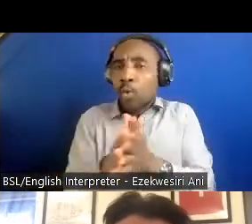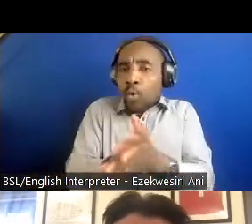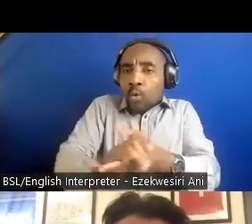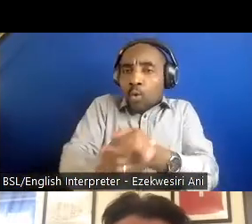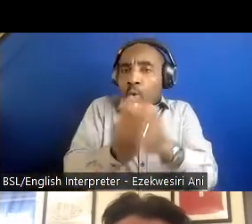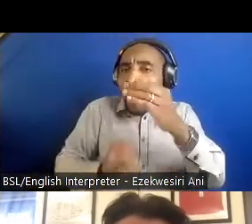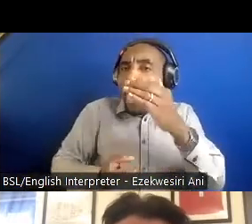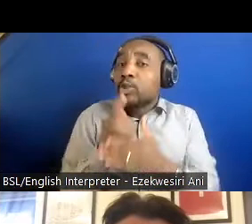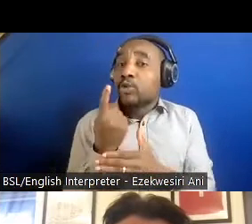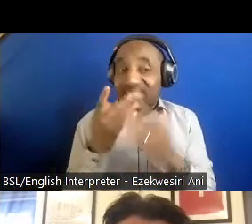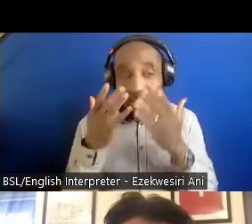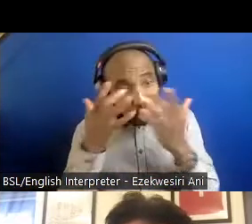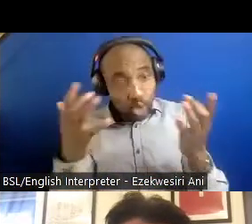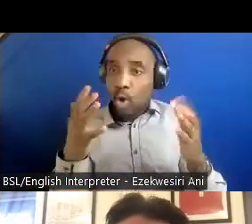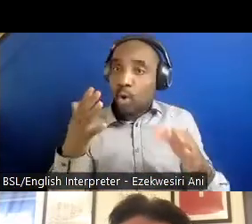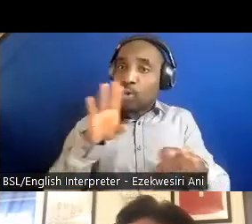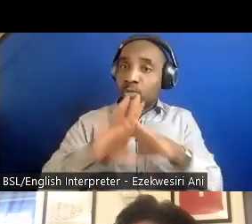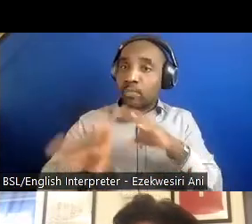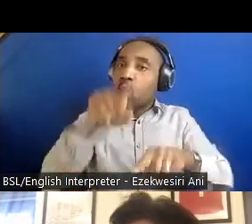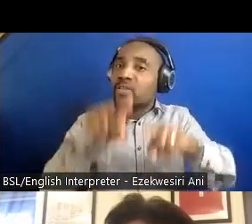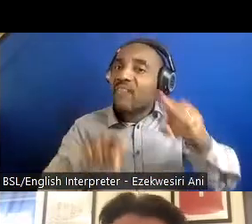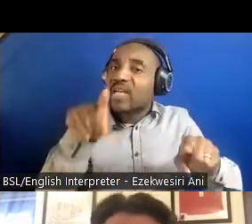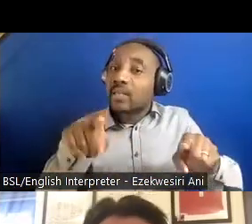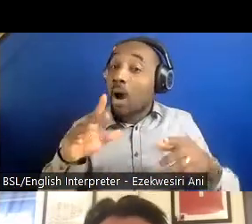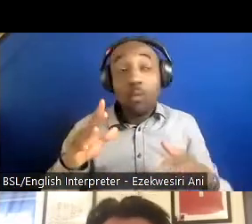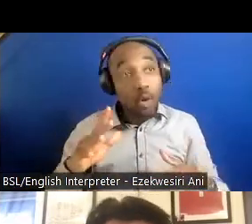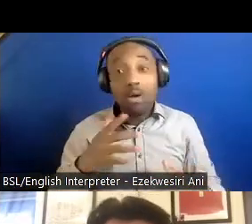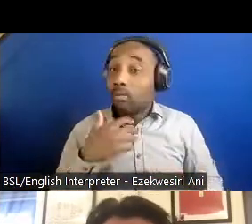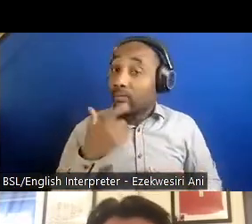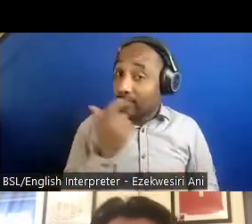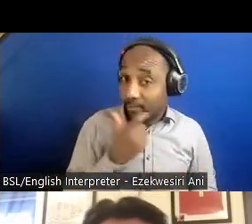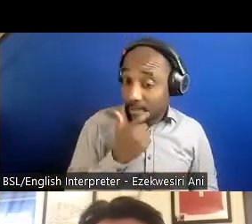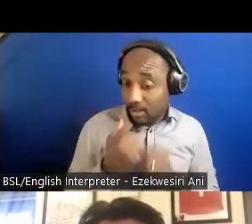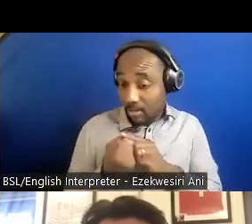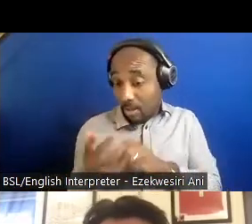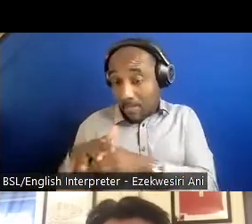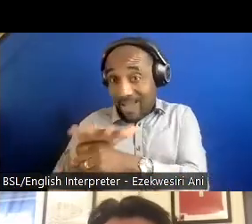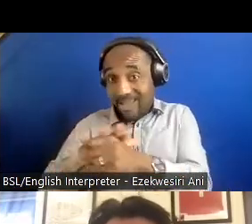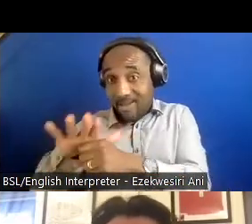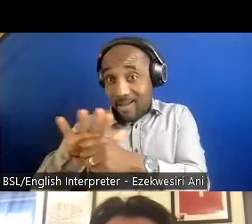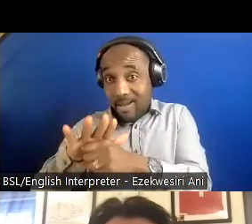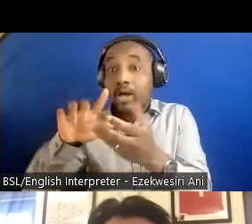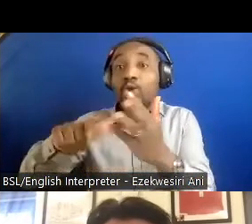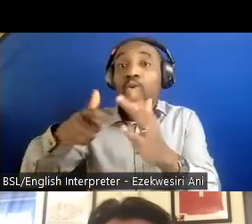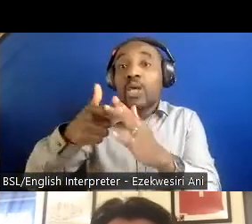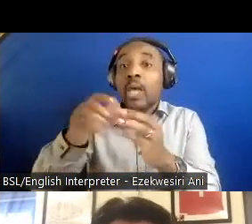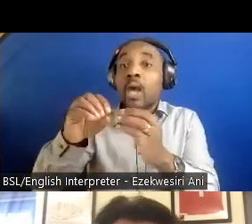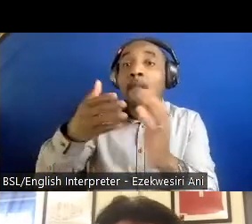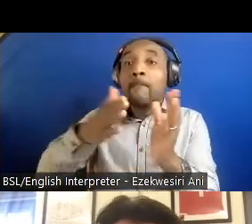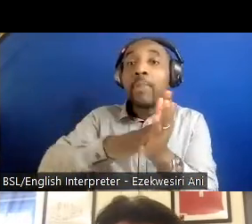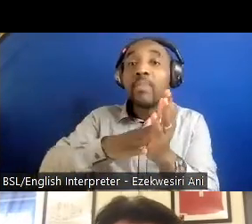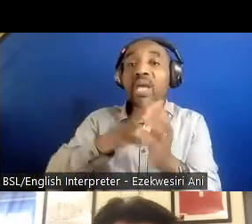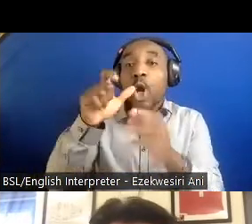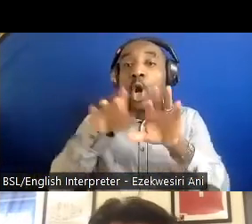in sport. In fact, not too far from my own constituency this summer, the UK will host the Birmingham Commonwealth